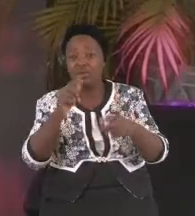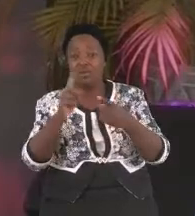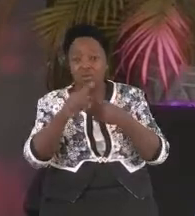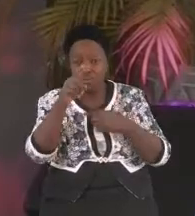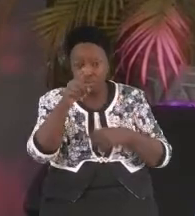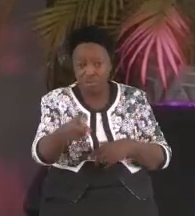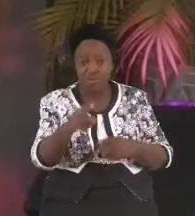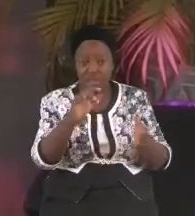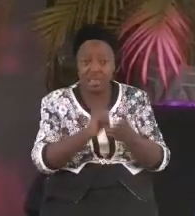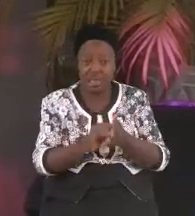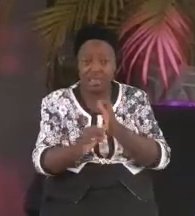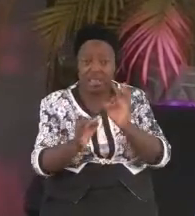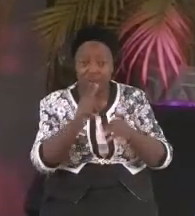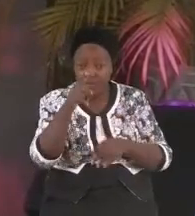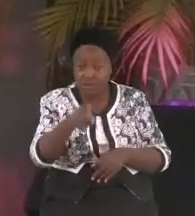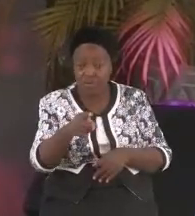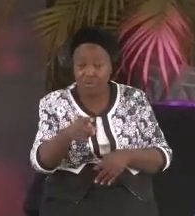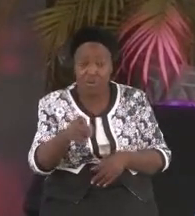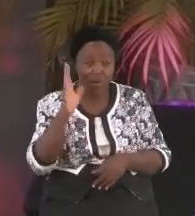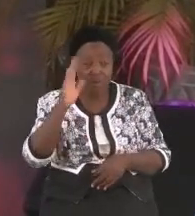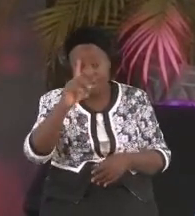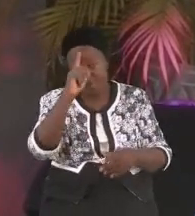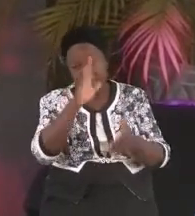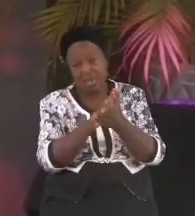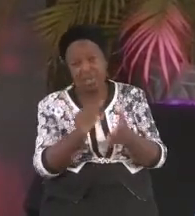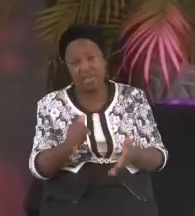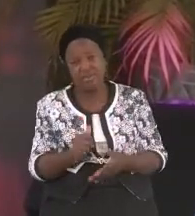thou wouldest believe,